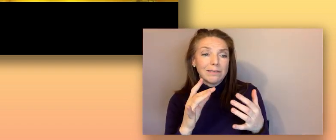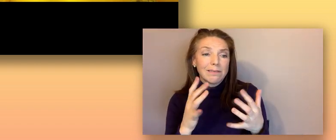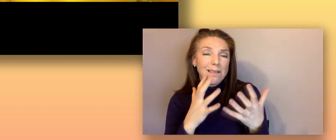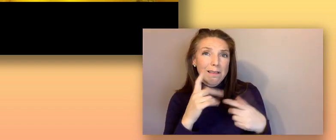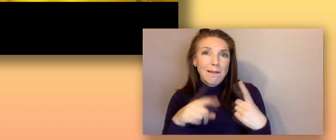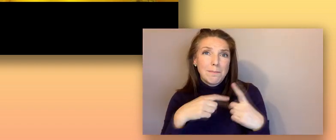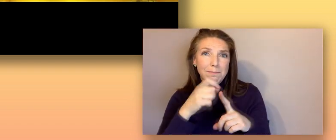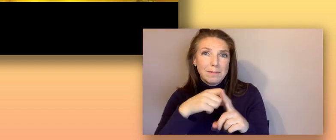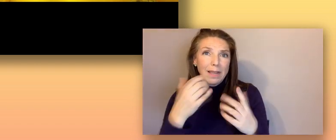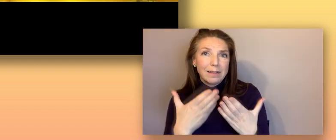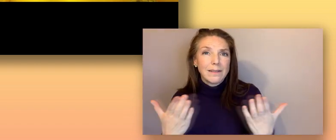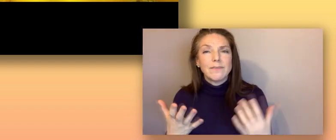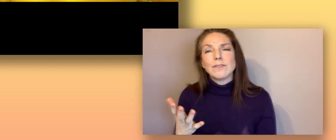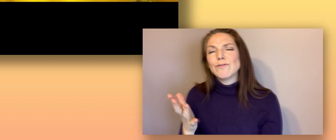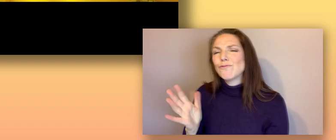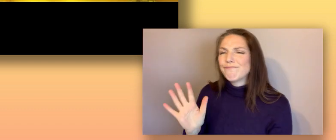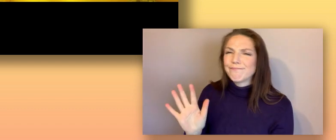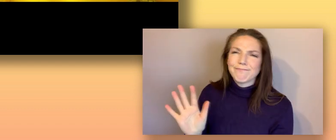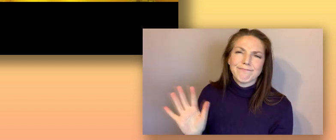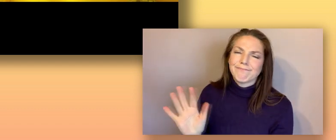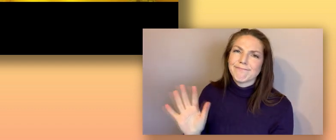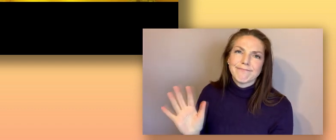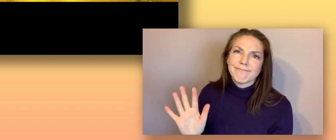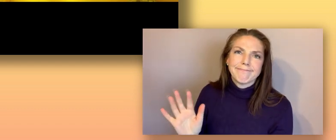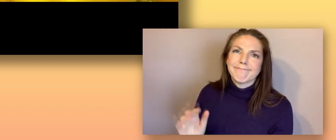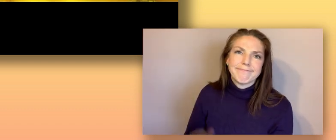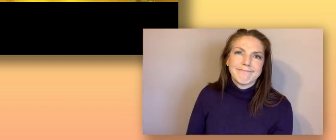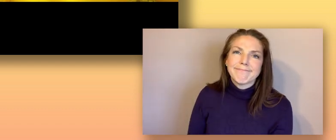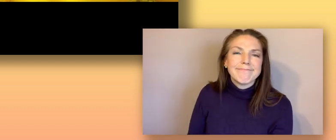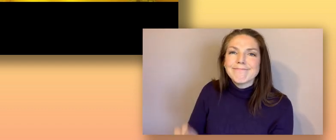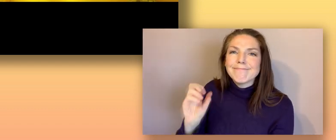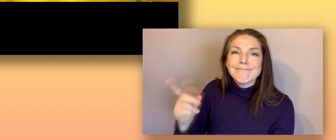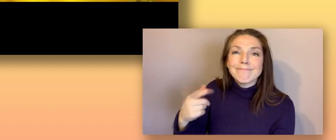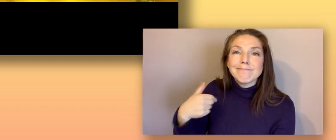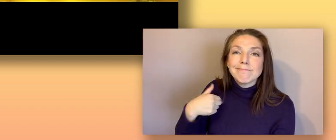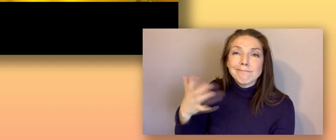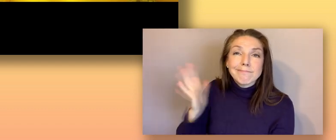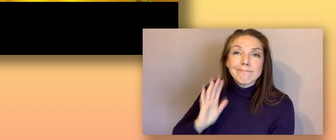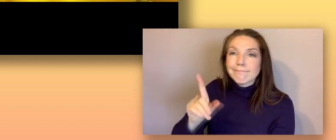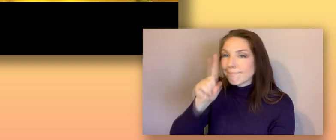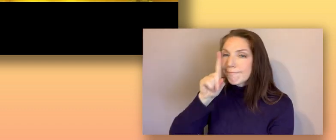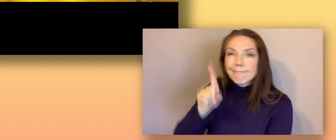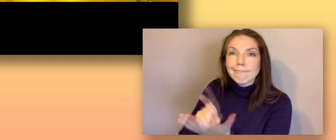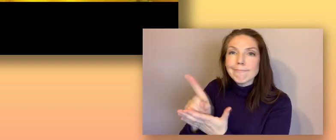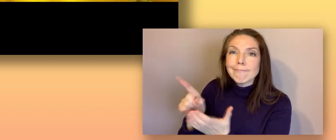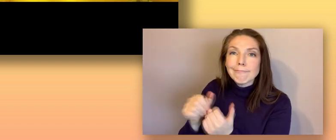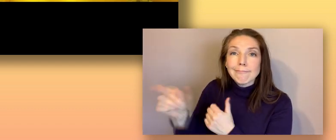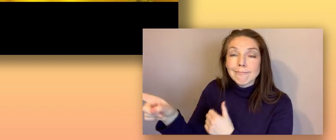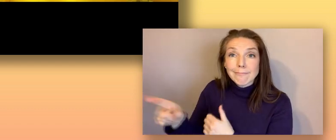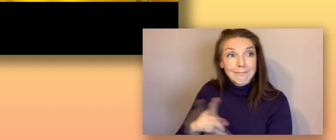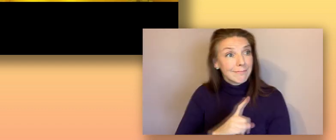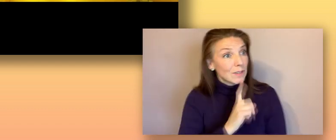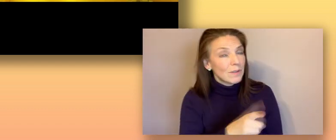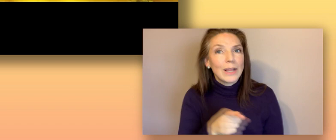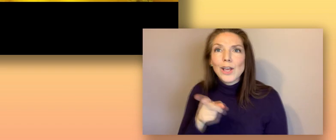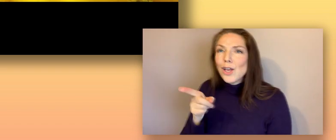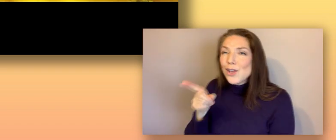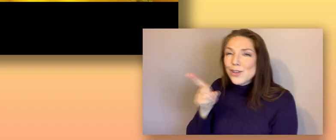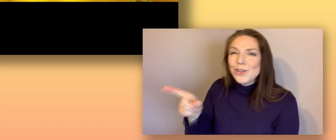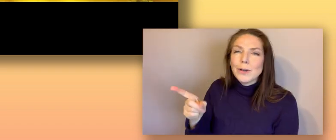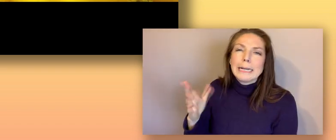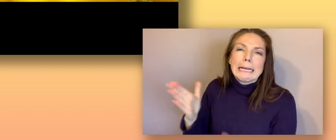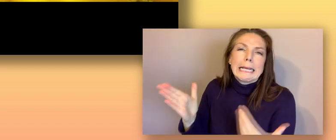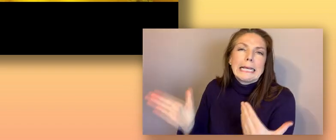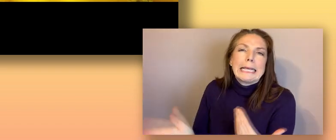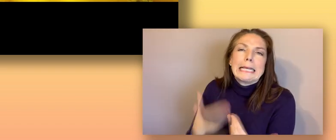banana stuff. Just don't be. I adored you. Really? You were just so